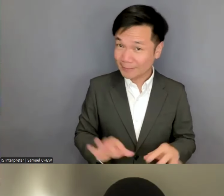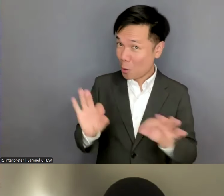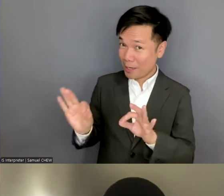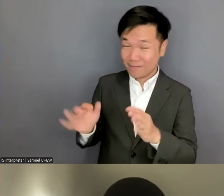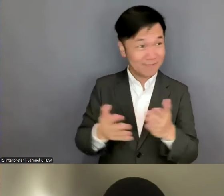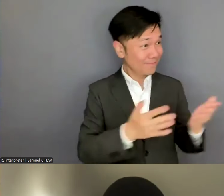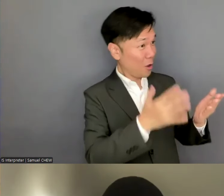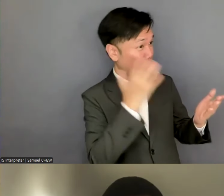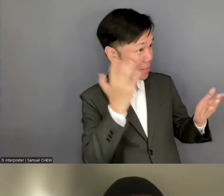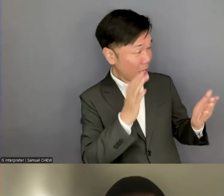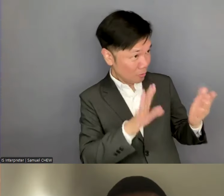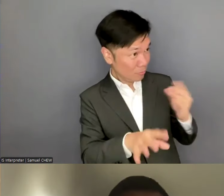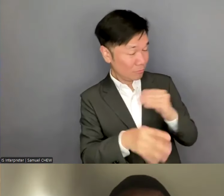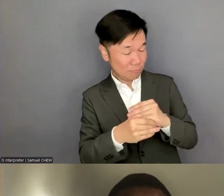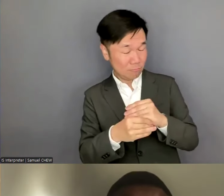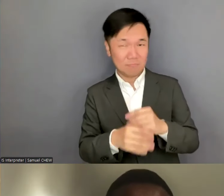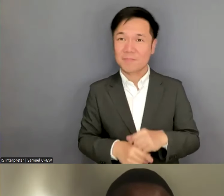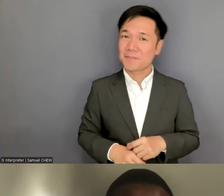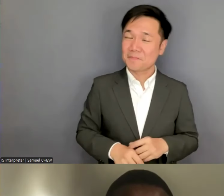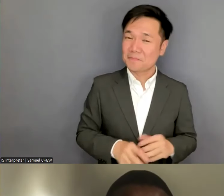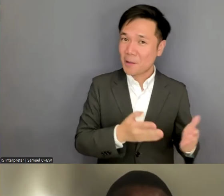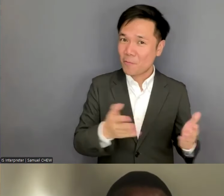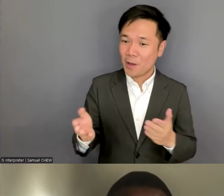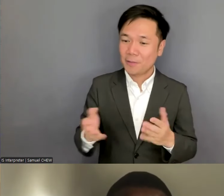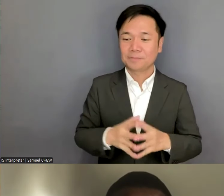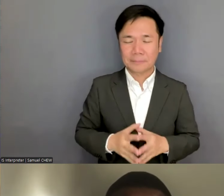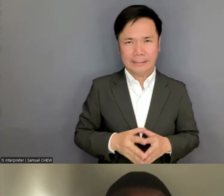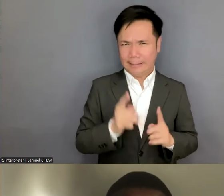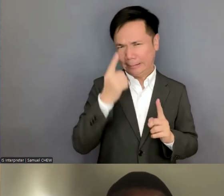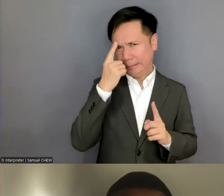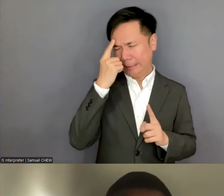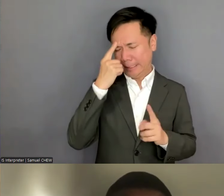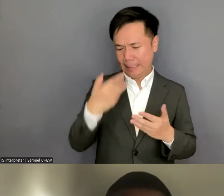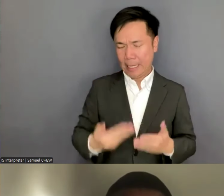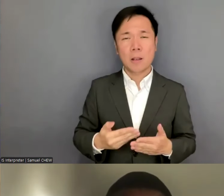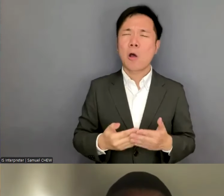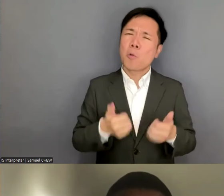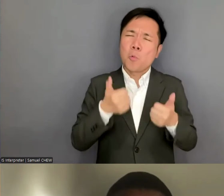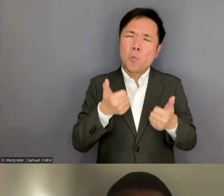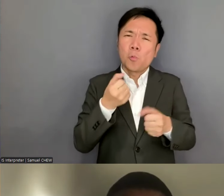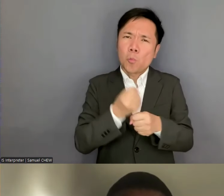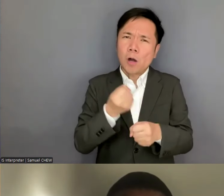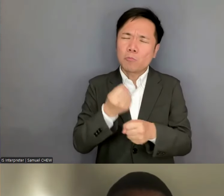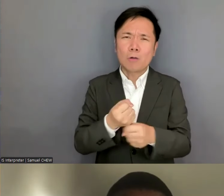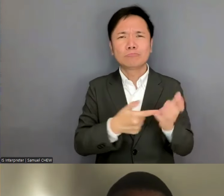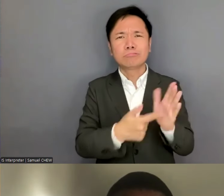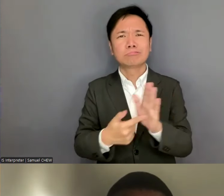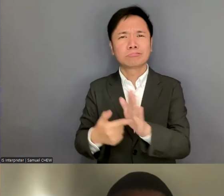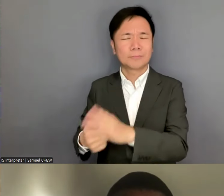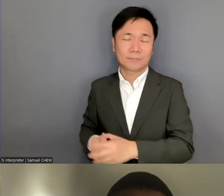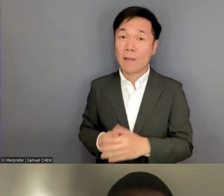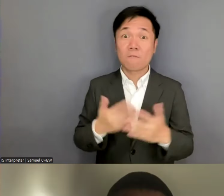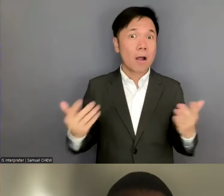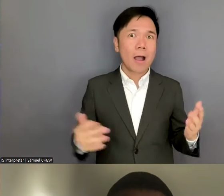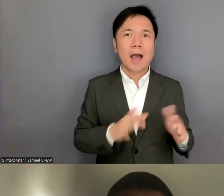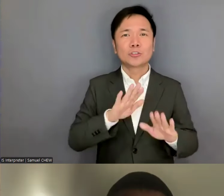but I think this is something that we need to start thinking also about best practices that we can have in regarding youth and children